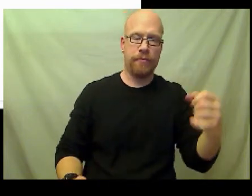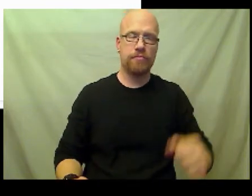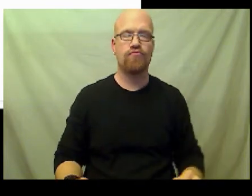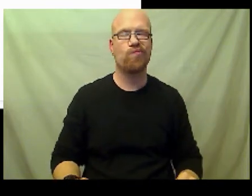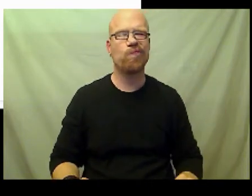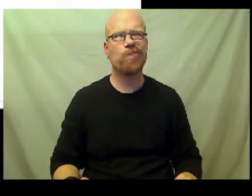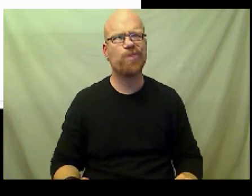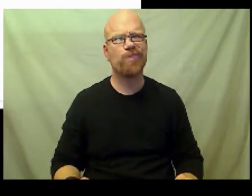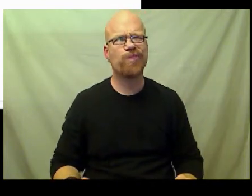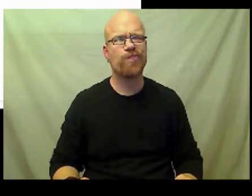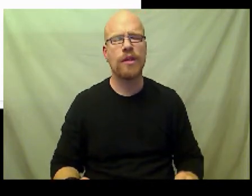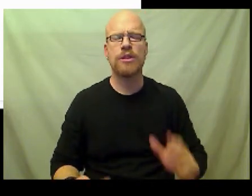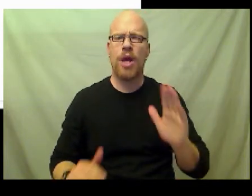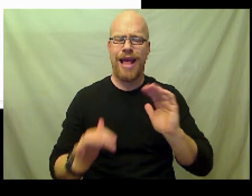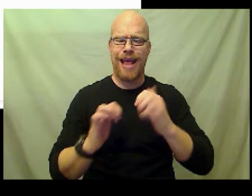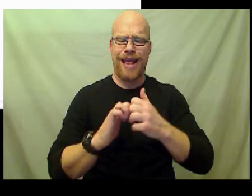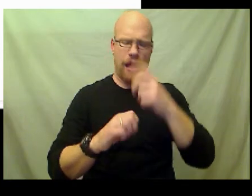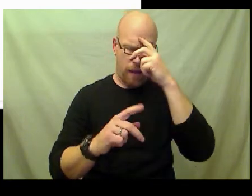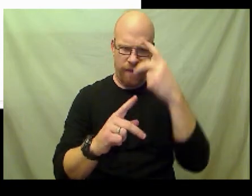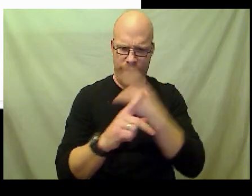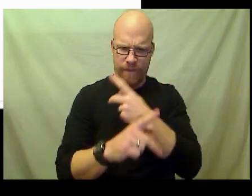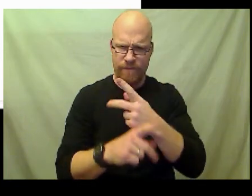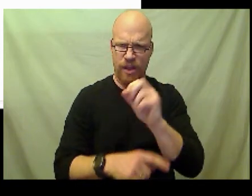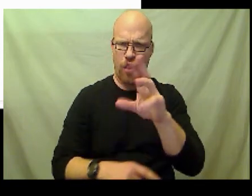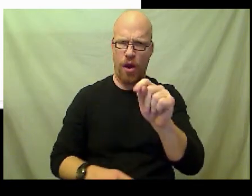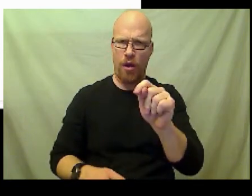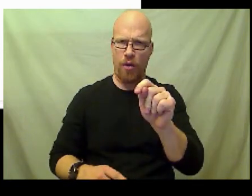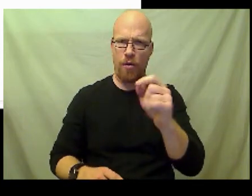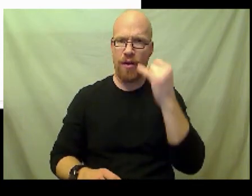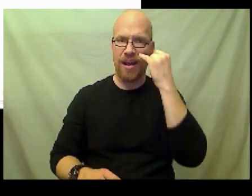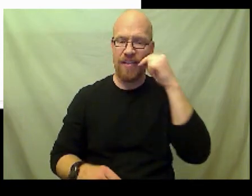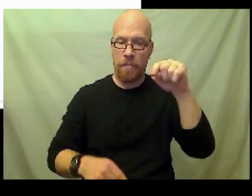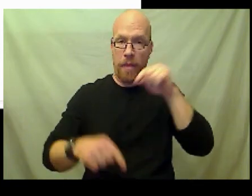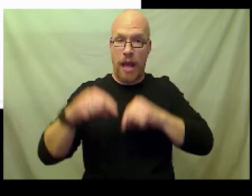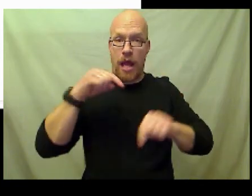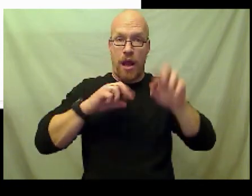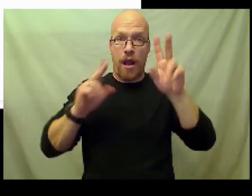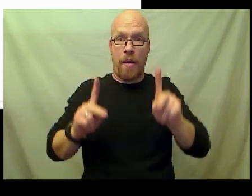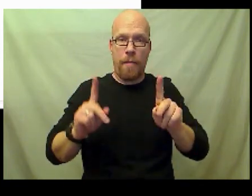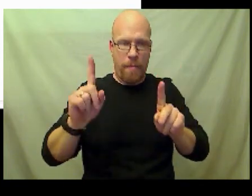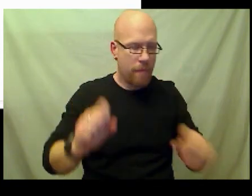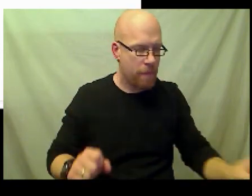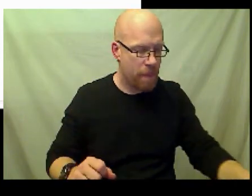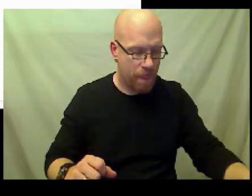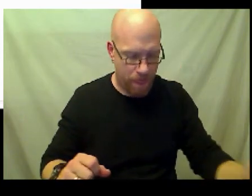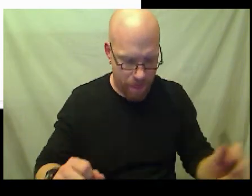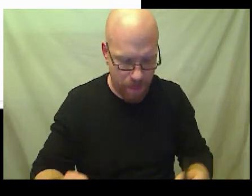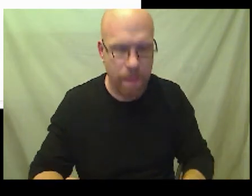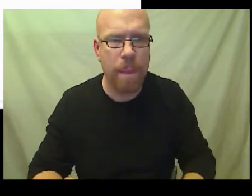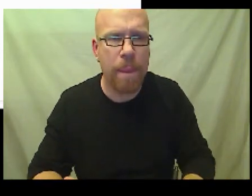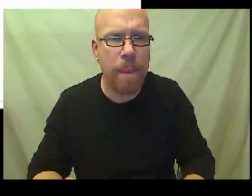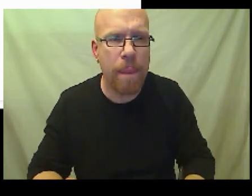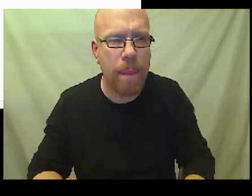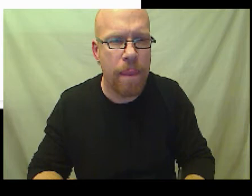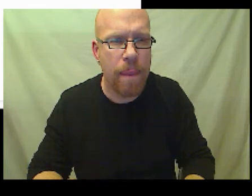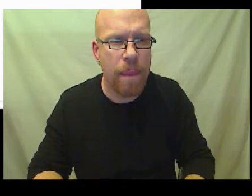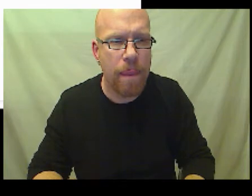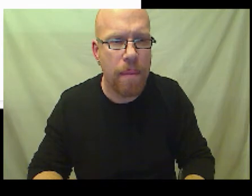the x squared plus 8x plus a blank spot. Now, if we go back,